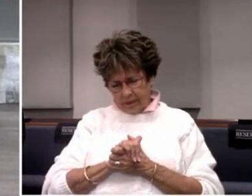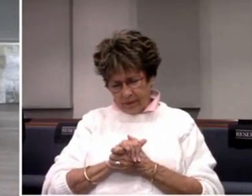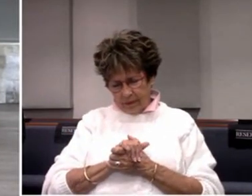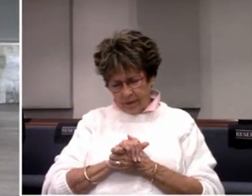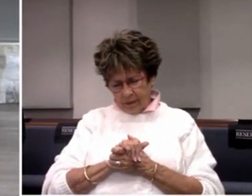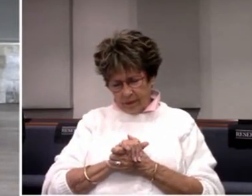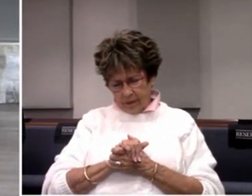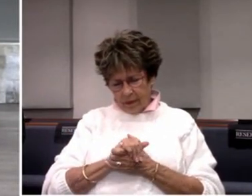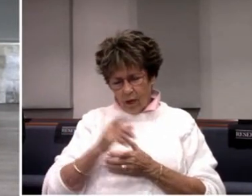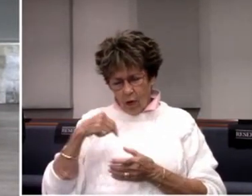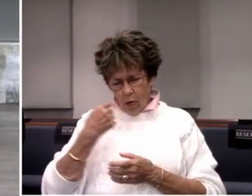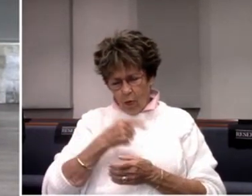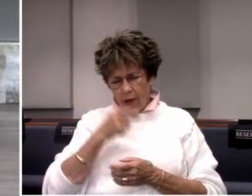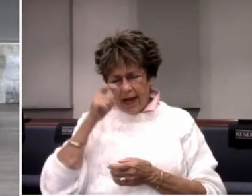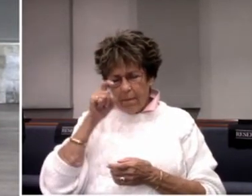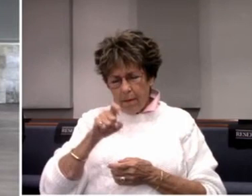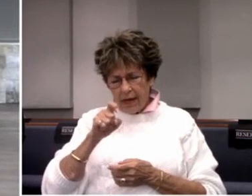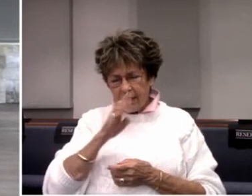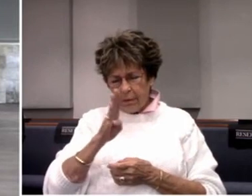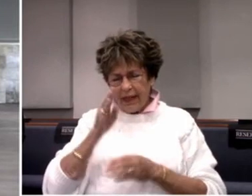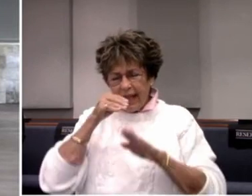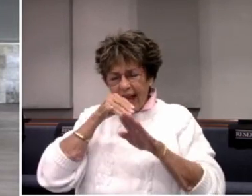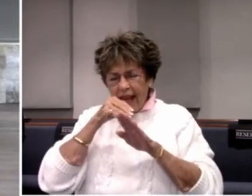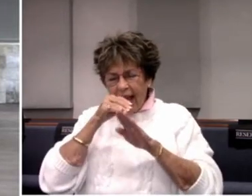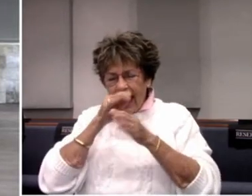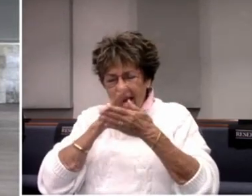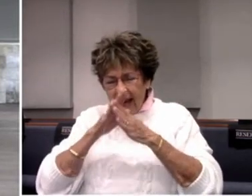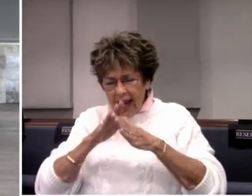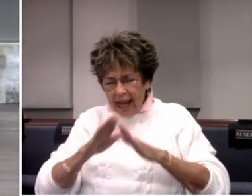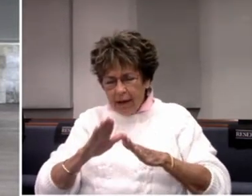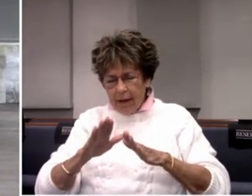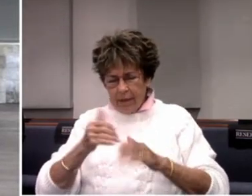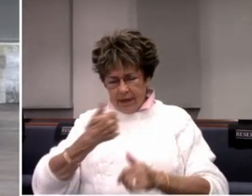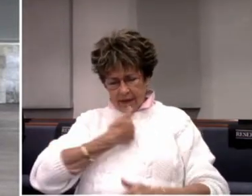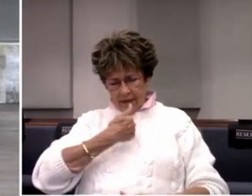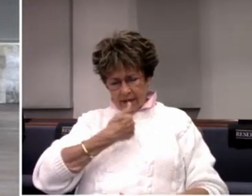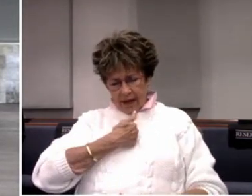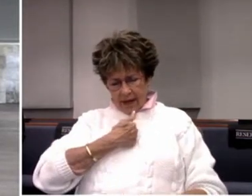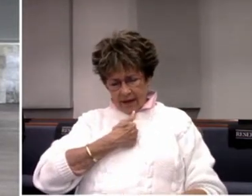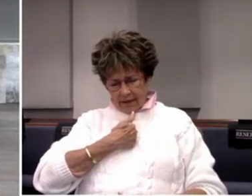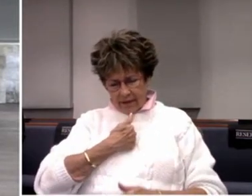peace. And the fruit of the Spirit is love, joy, peace.